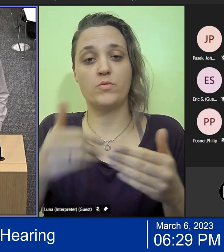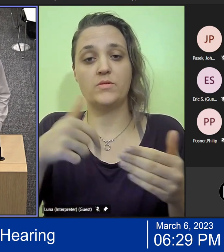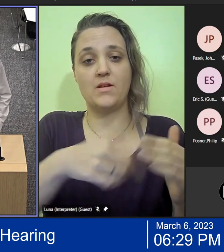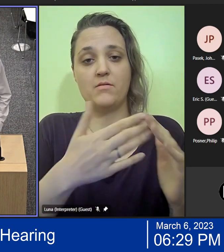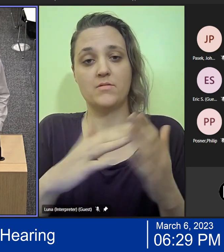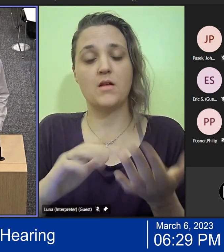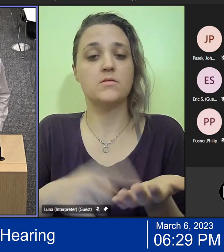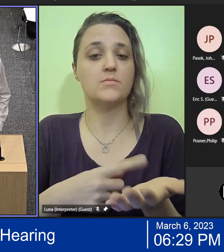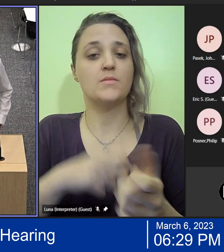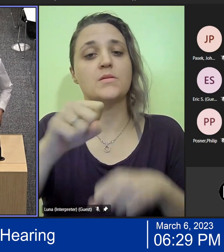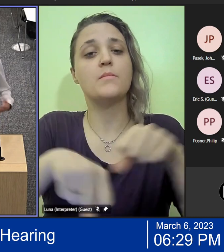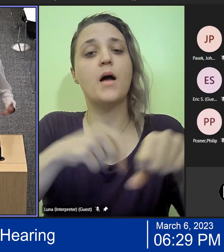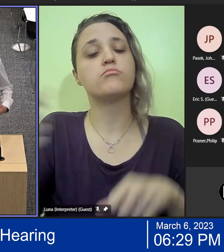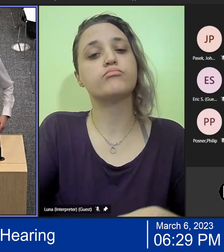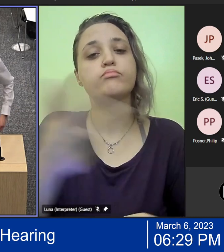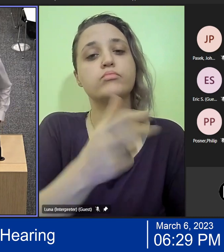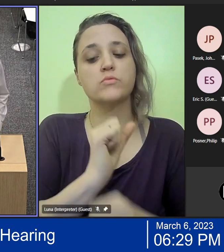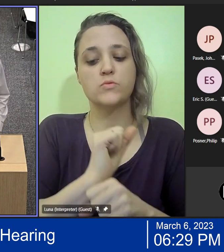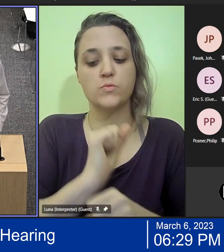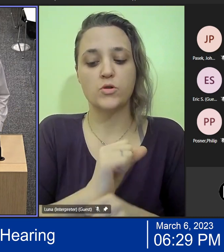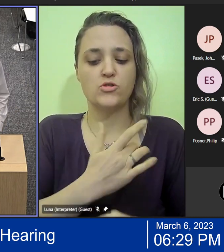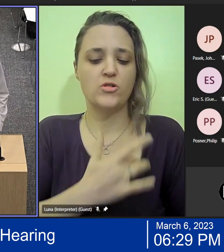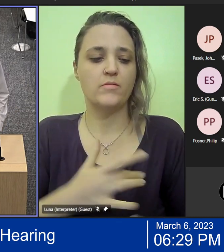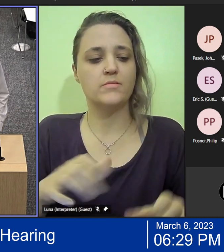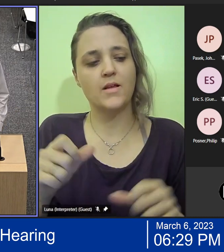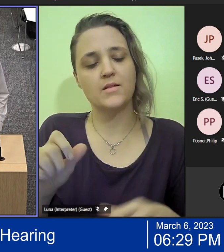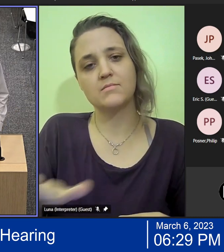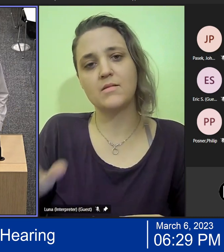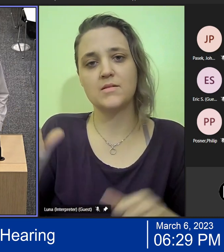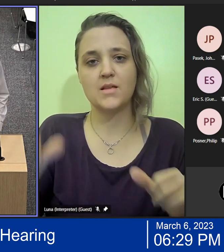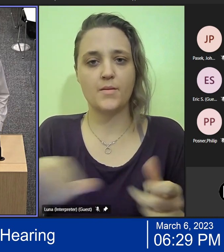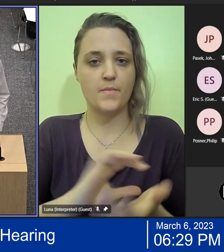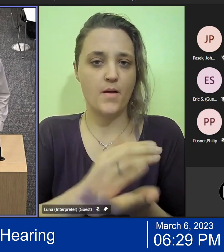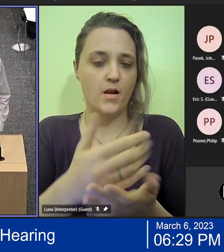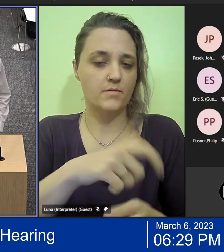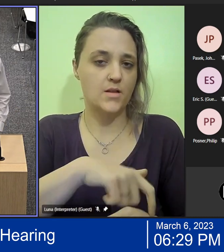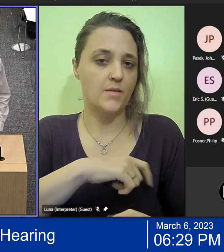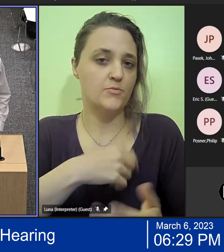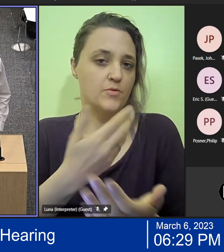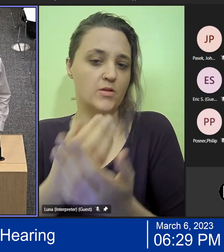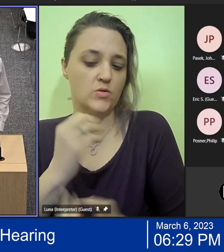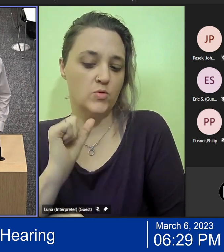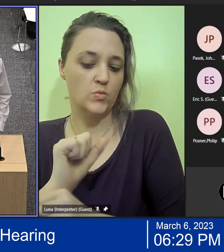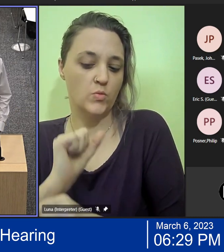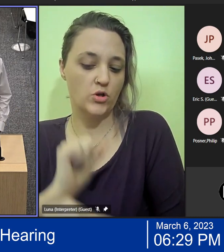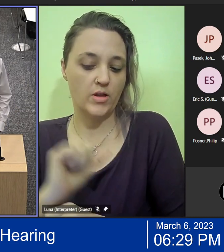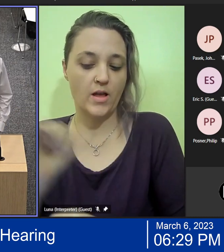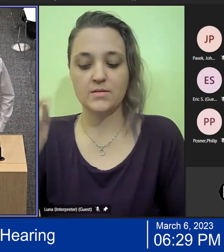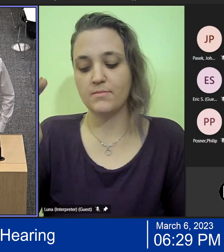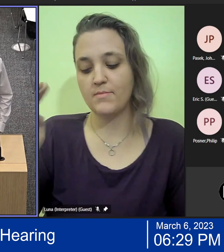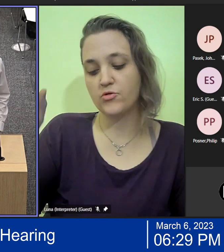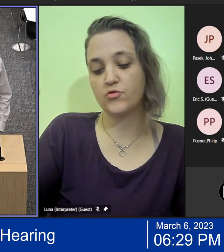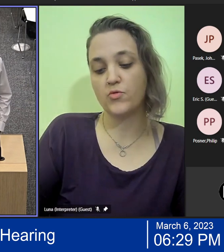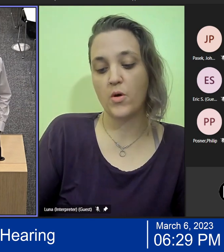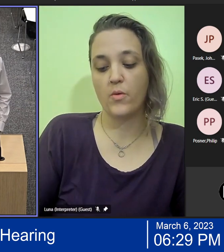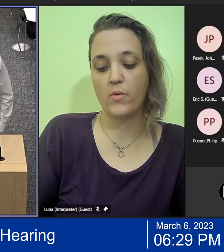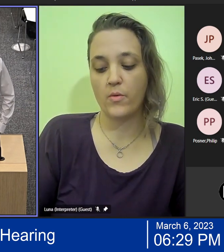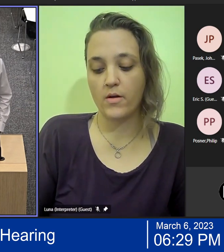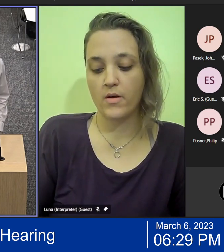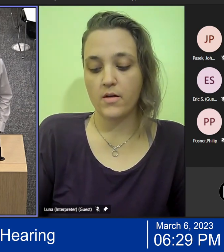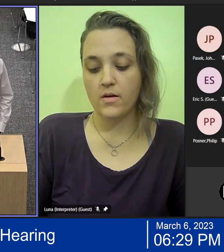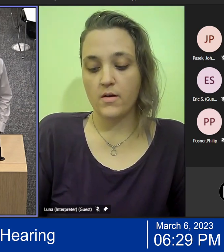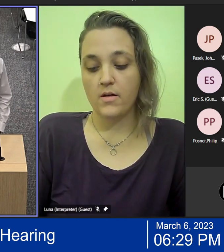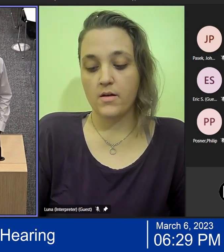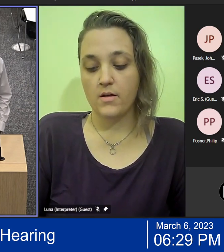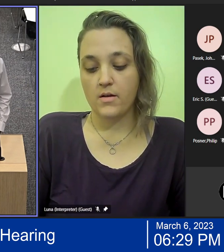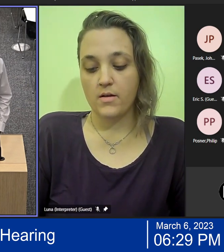live pretty close to downtown. I sometimes bike to work. It generally takes me about the same amount of time to get to work as